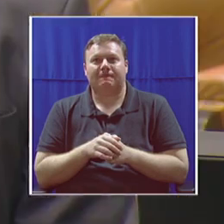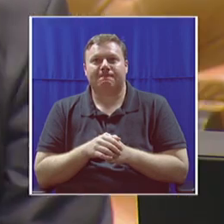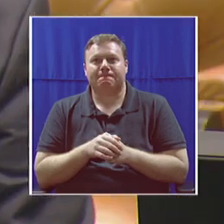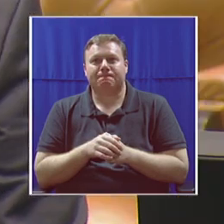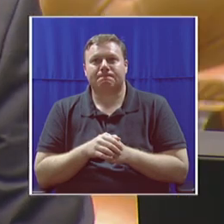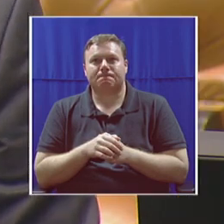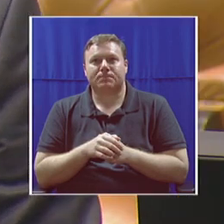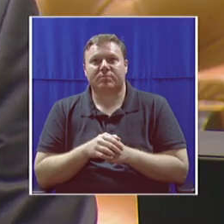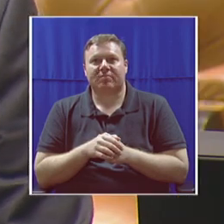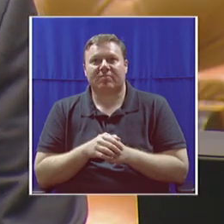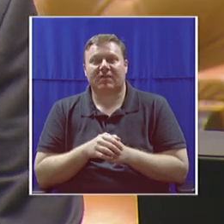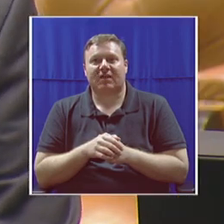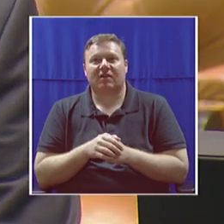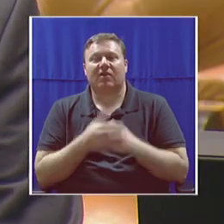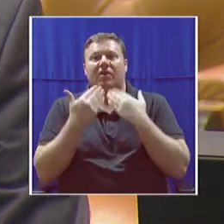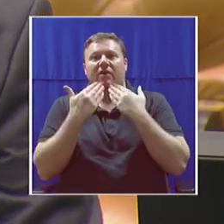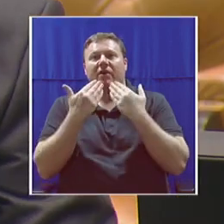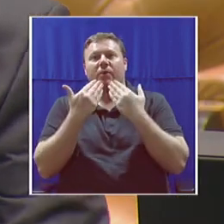184 thank